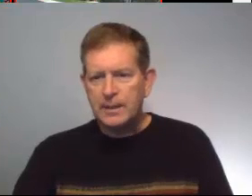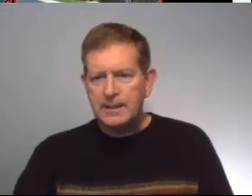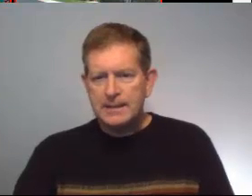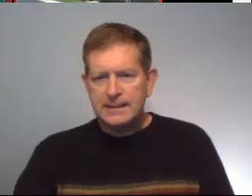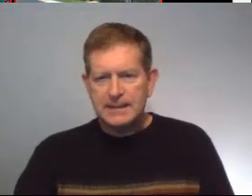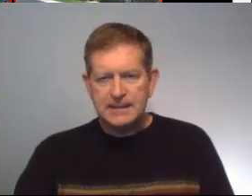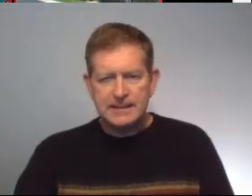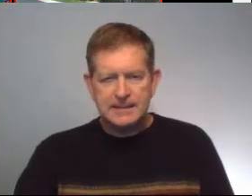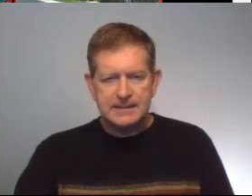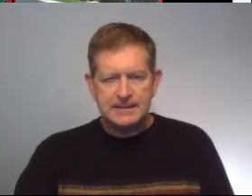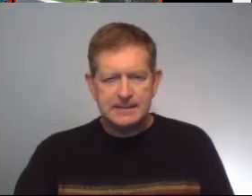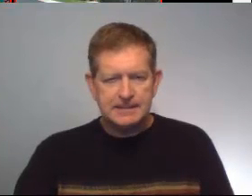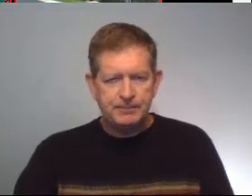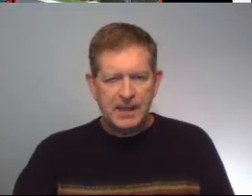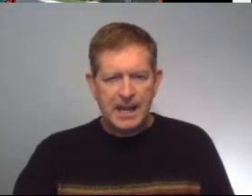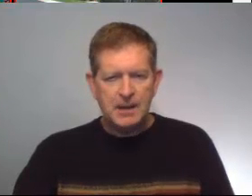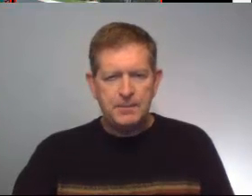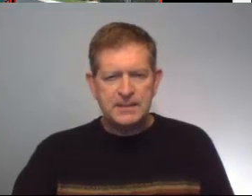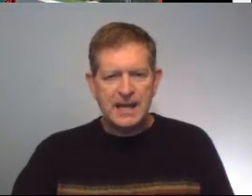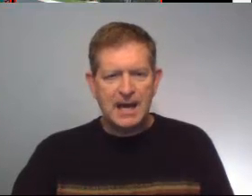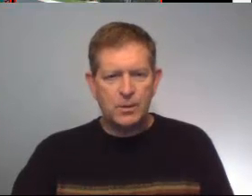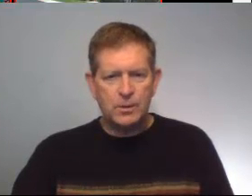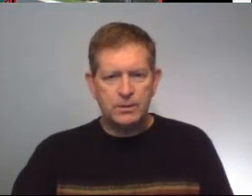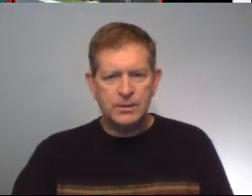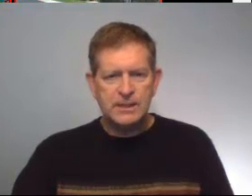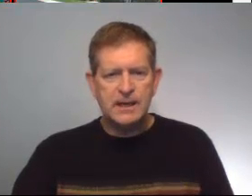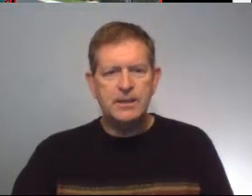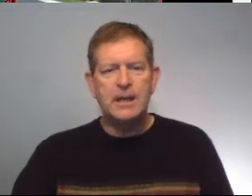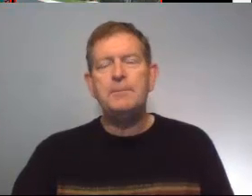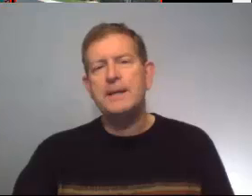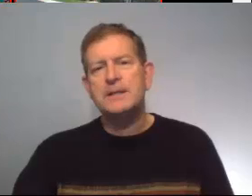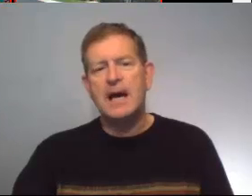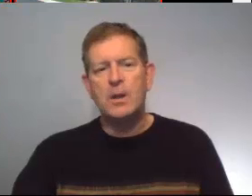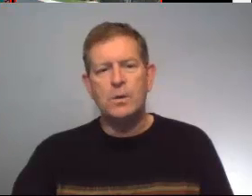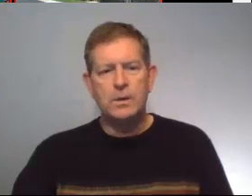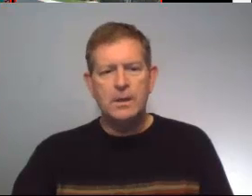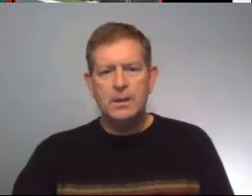group? El pescado, you can see down here, el